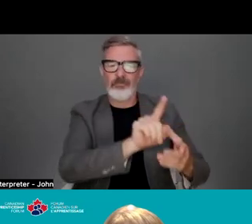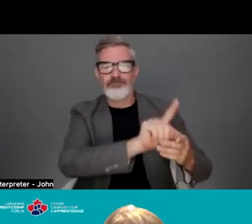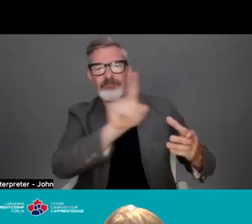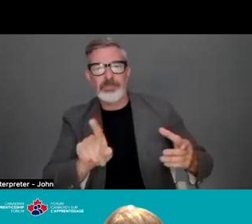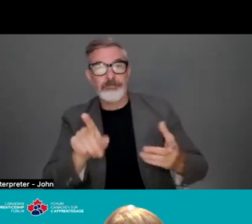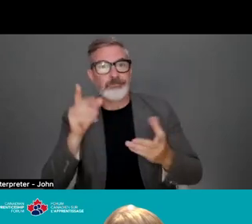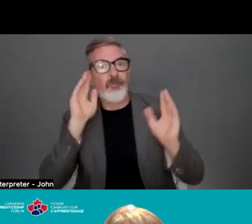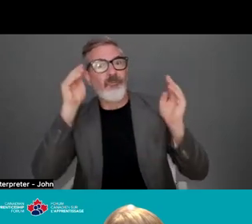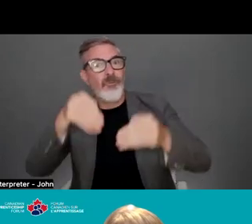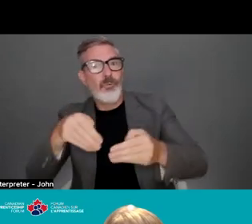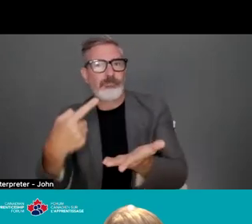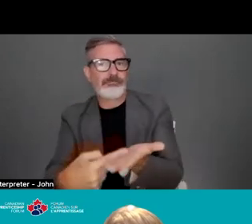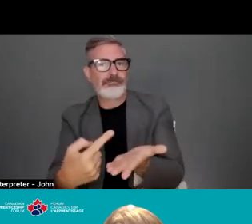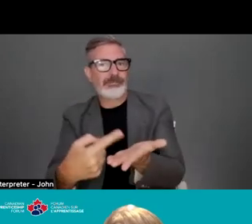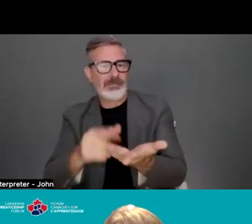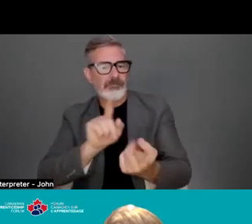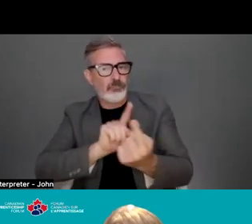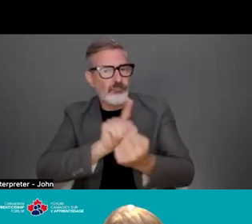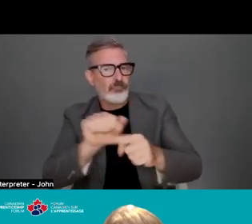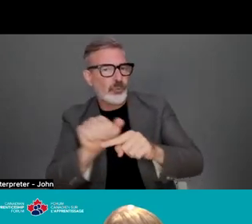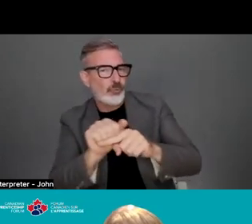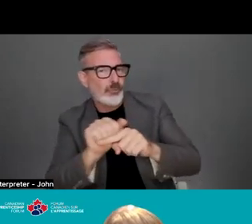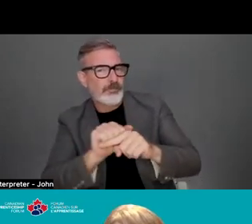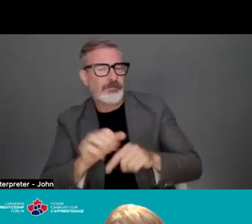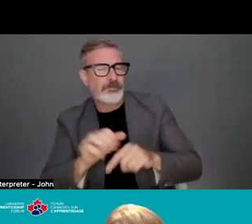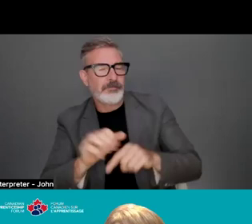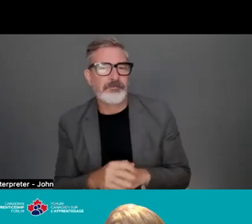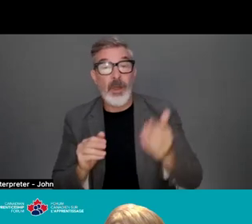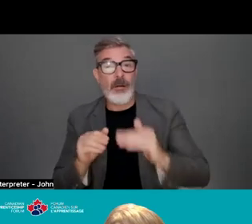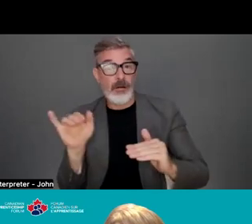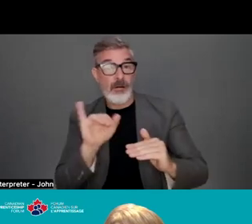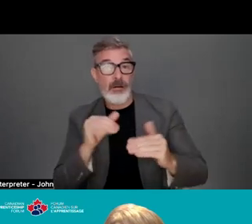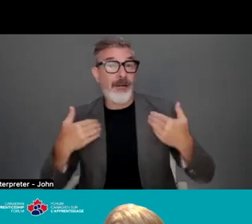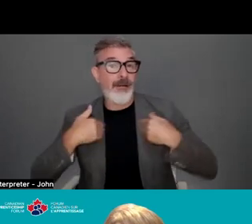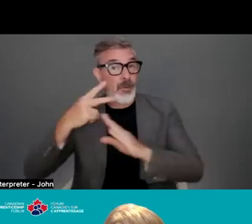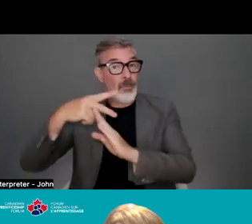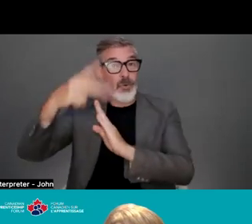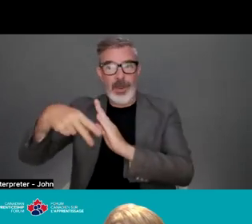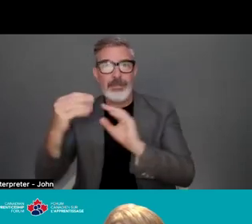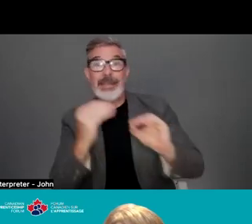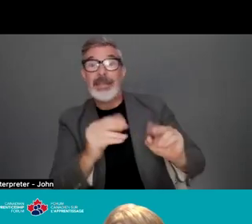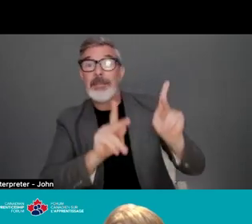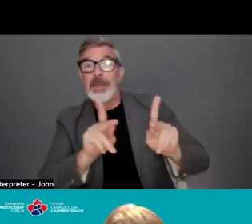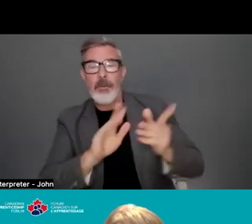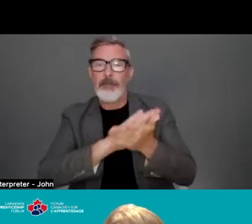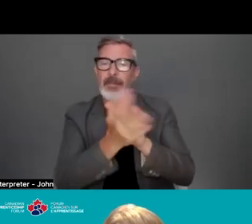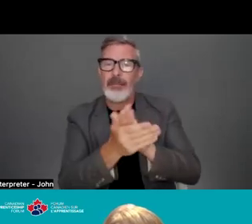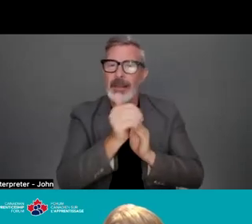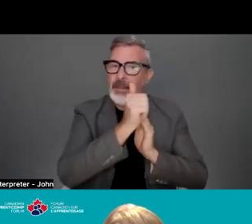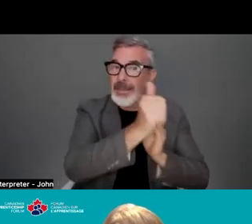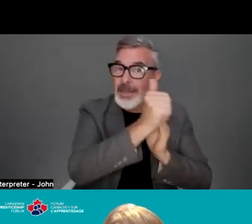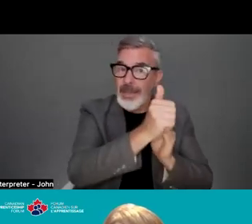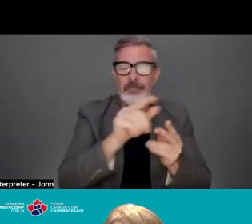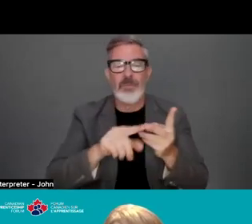We also offer programs for leadership and mentorship for women in the trades. And